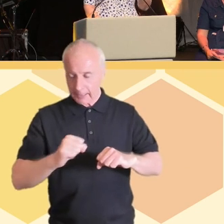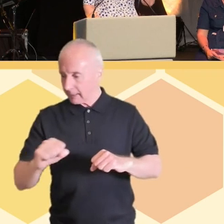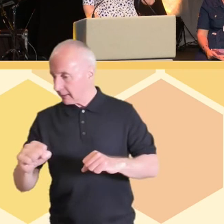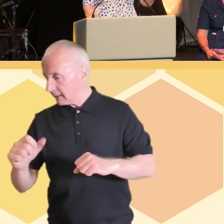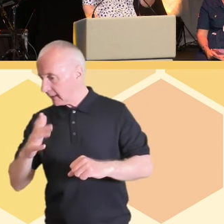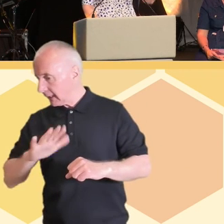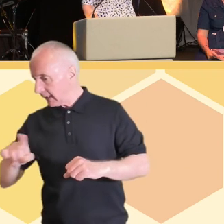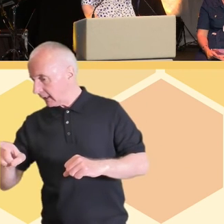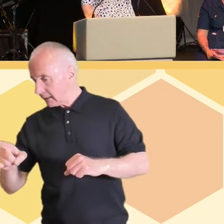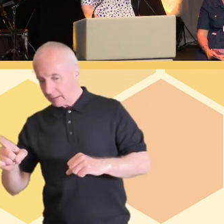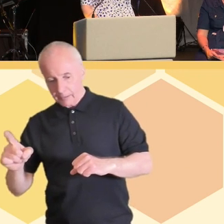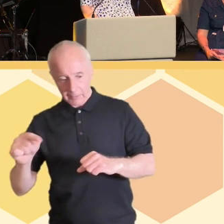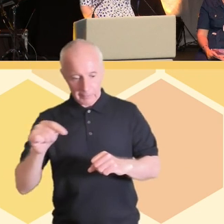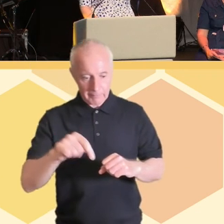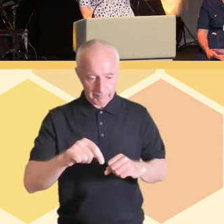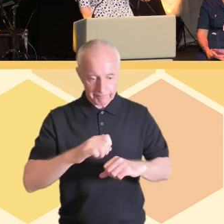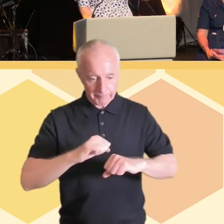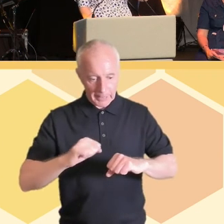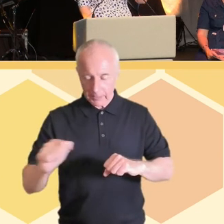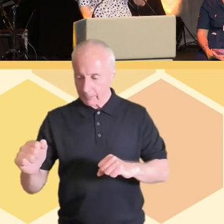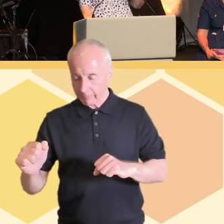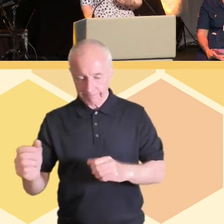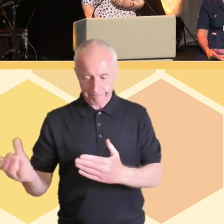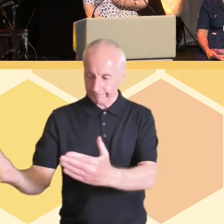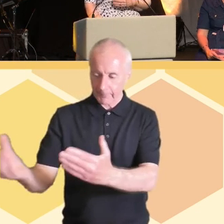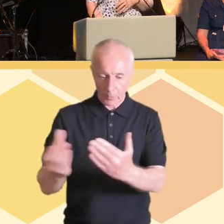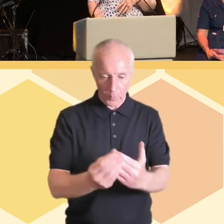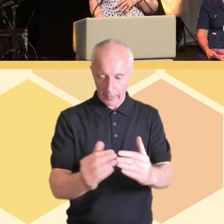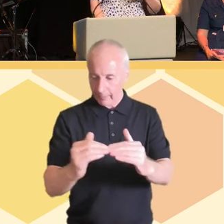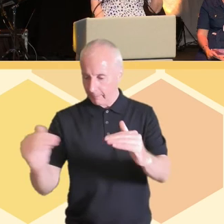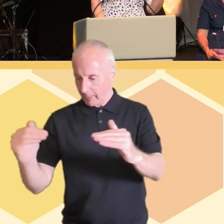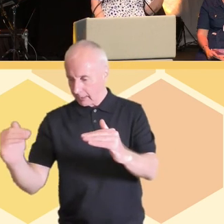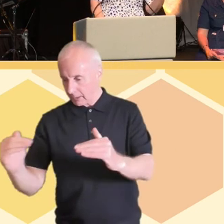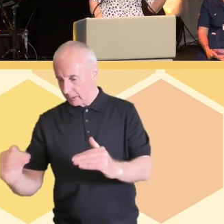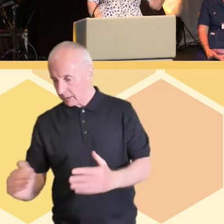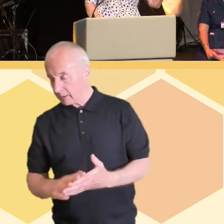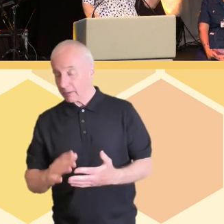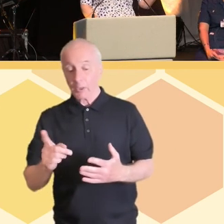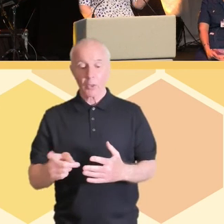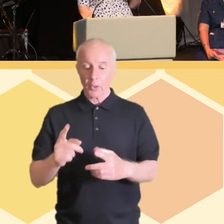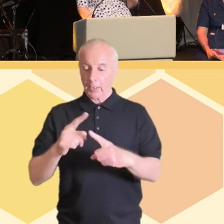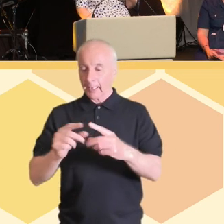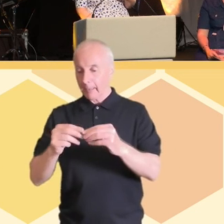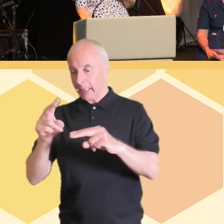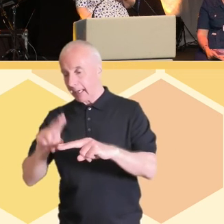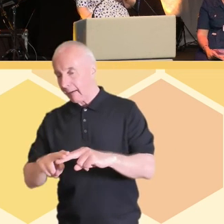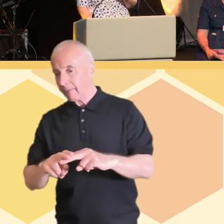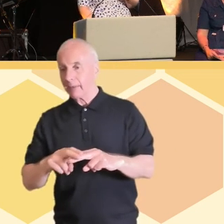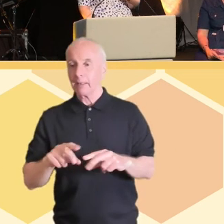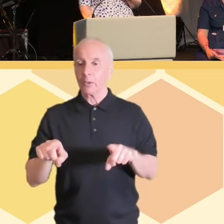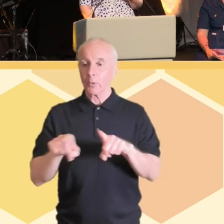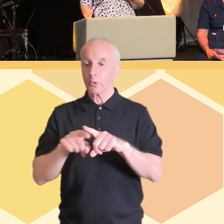that. Your tireless work with our partners at BMS and the European Baptist Federation, and with our fellow Baptist Krishkandaya at